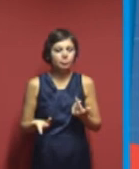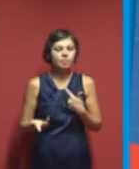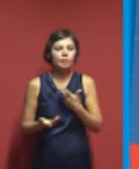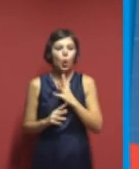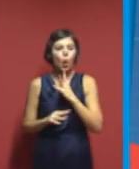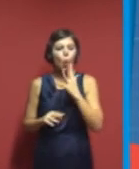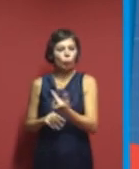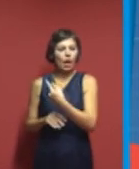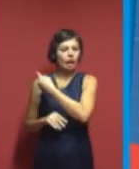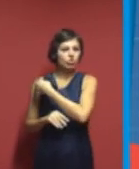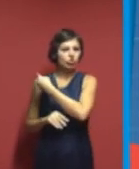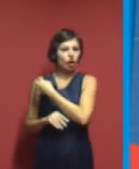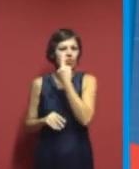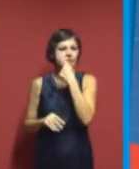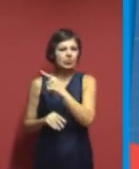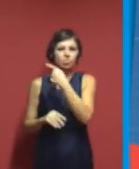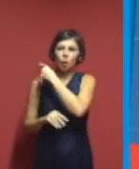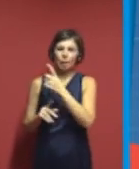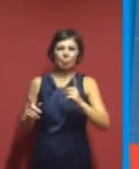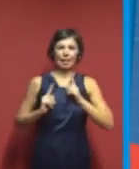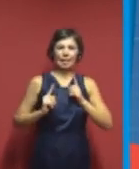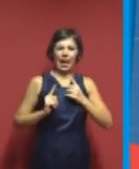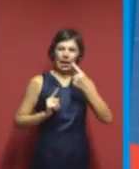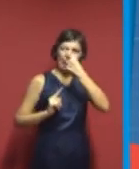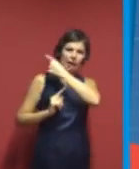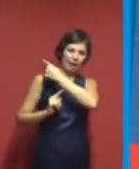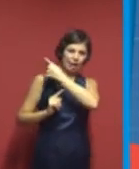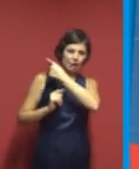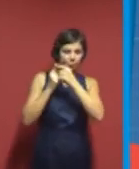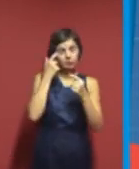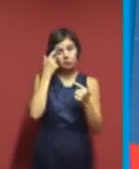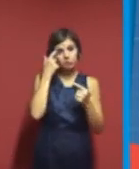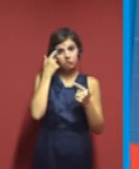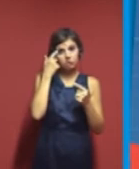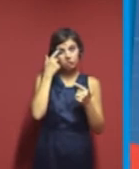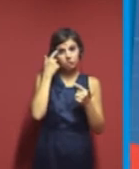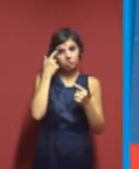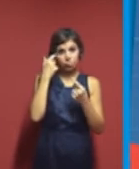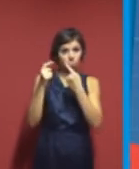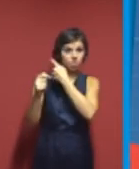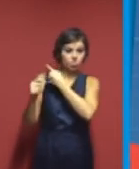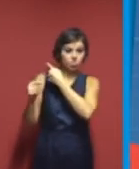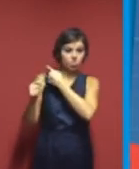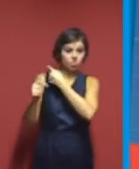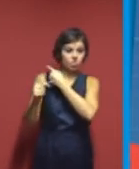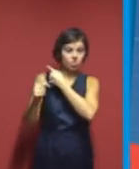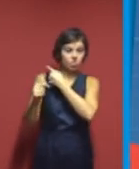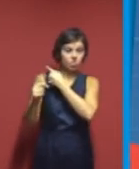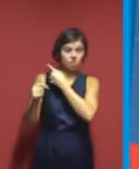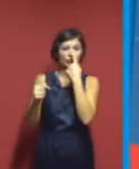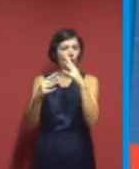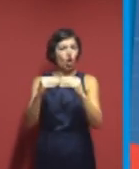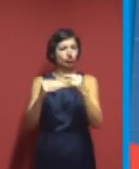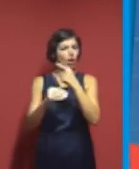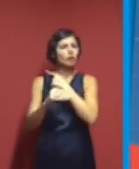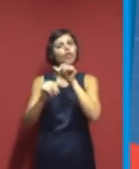improvised explosive device, which have been very famous ever since the United States invaded Iraq. There are thousands and